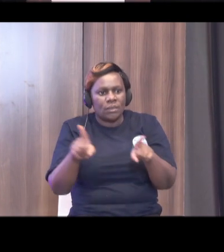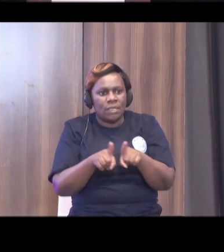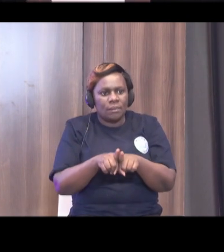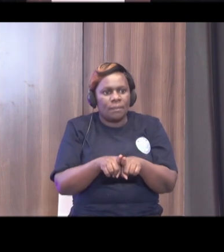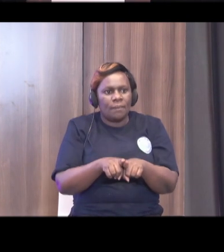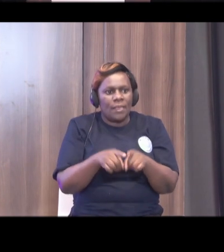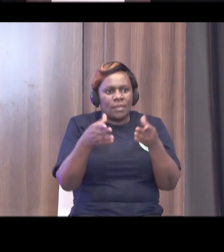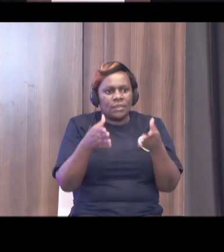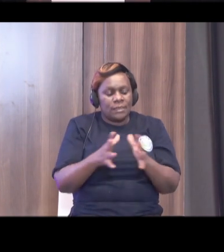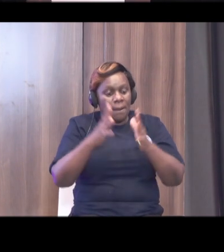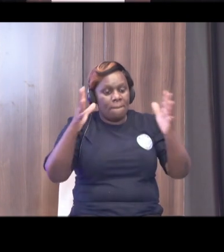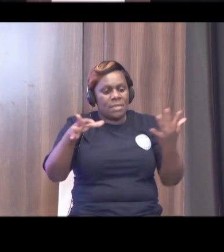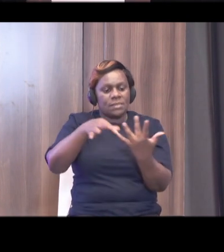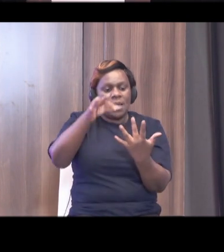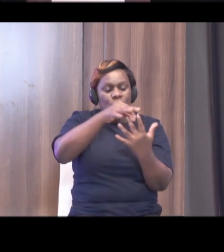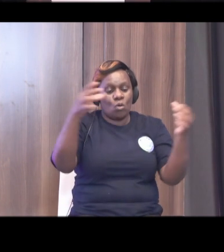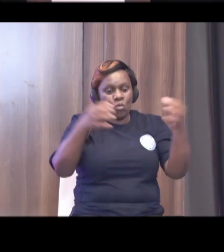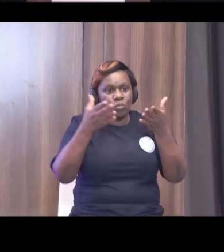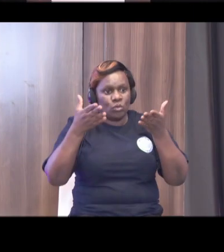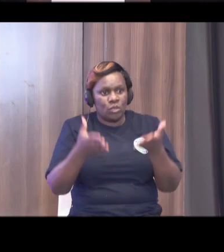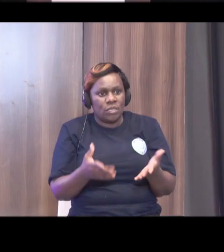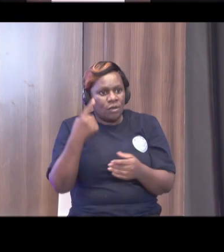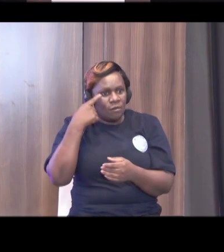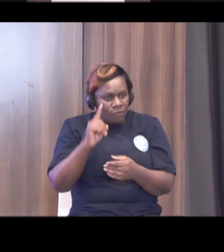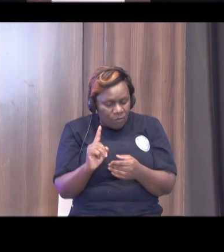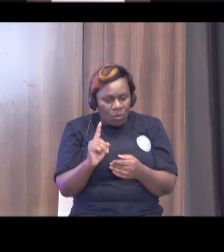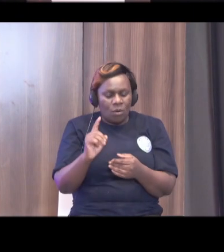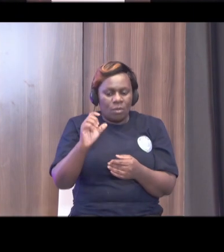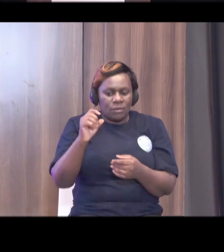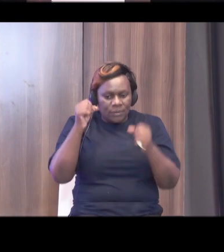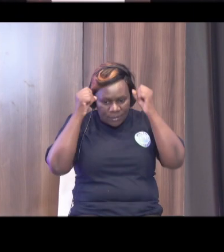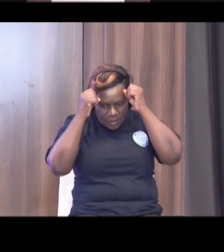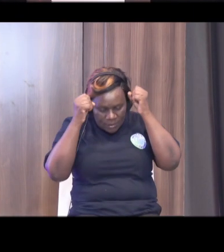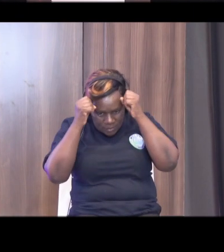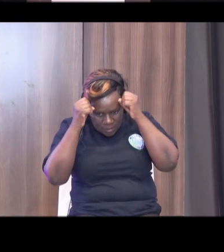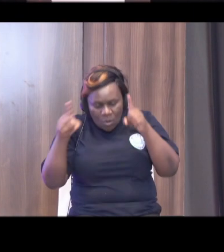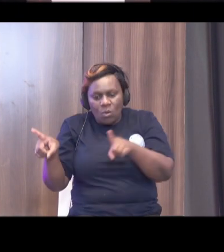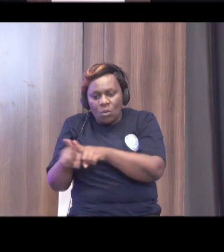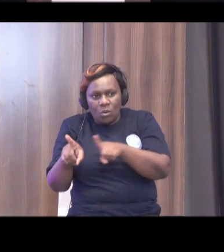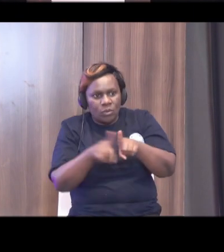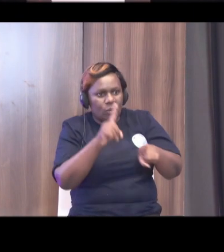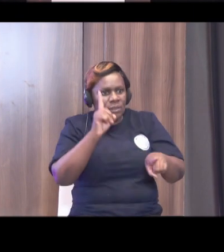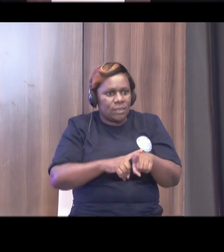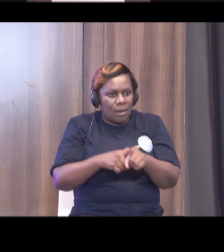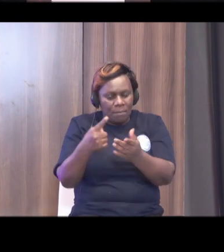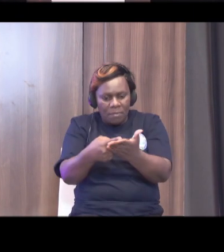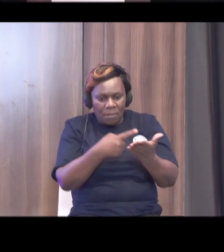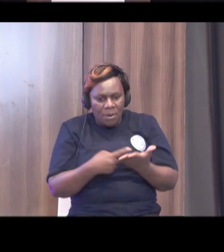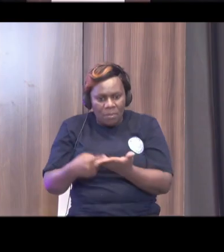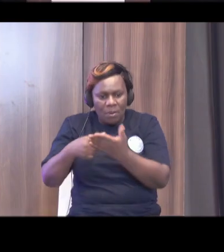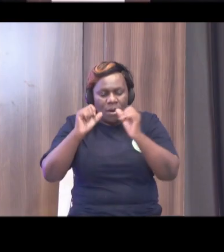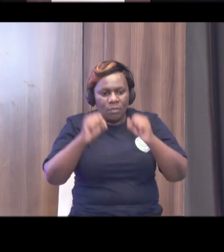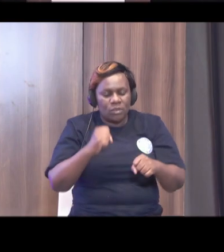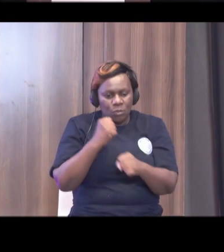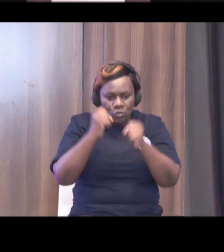Nonetheless, this is the largest sample size to date for the sero-epi studies. And also, when we debated, like, could we run